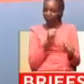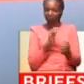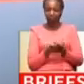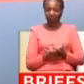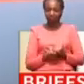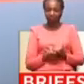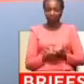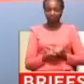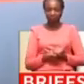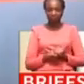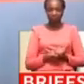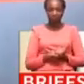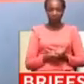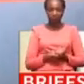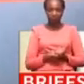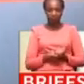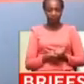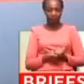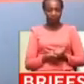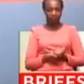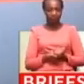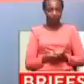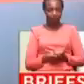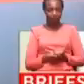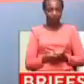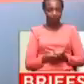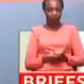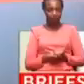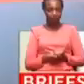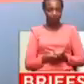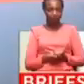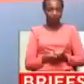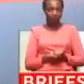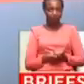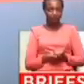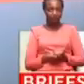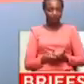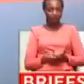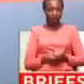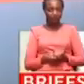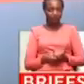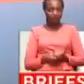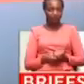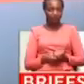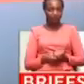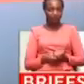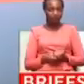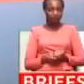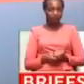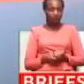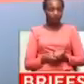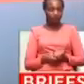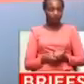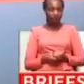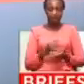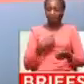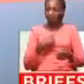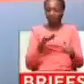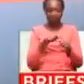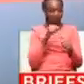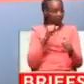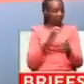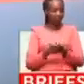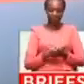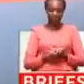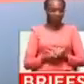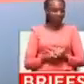beach after nightfall. So to me, that just kind of sounded like one of those trips you don't come back from, you know. So I was like,